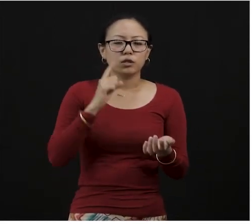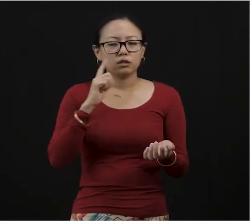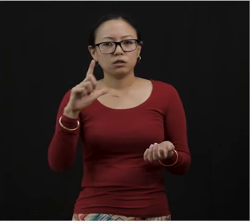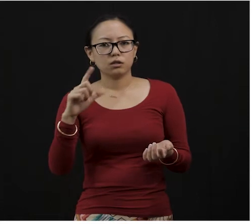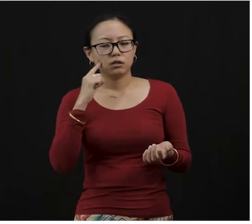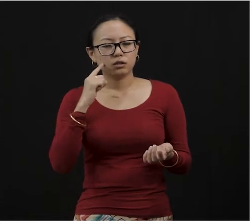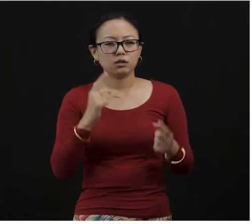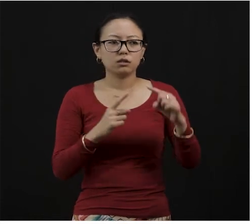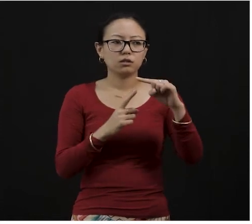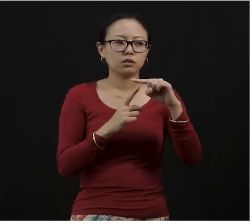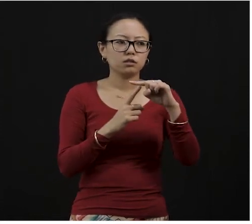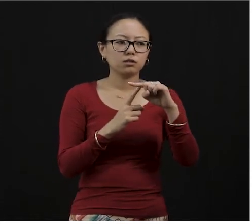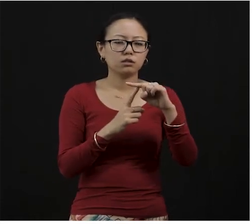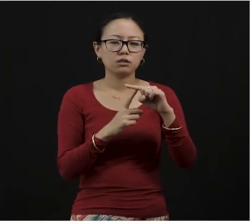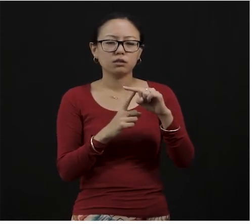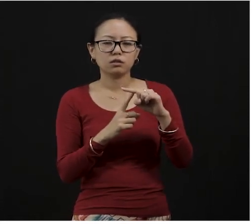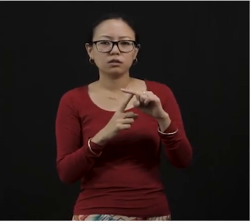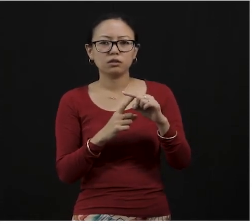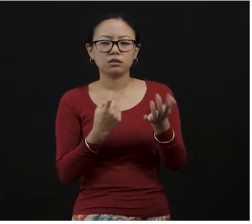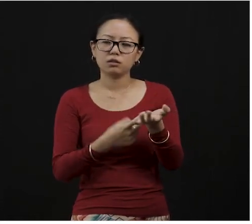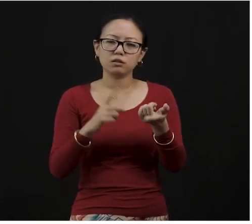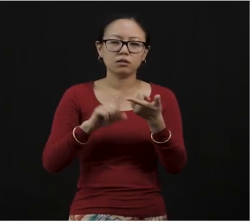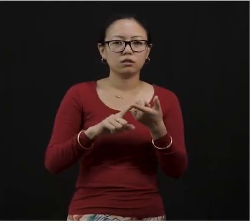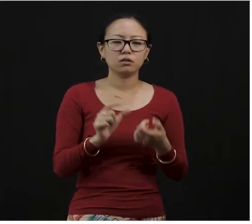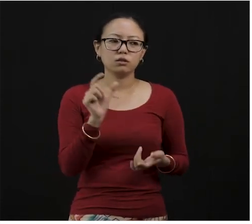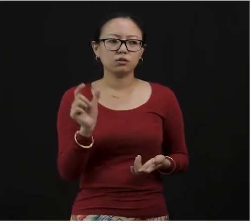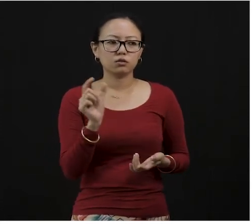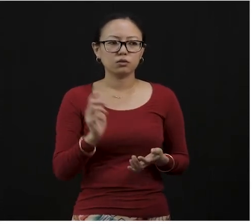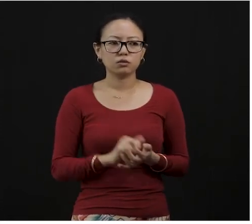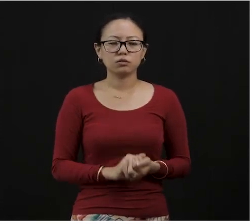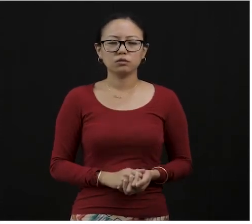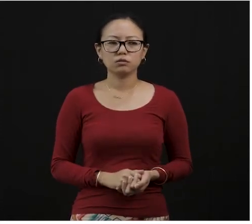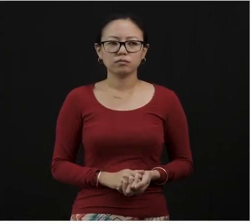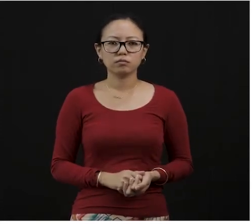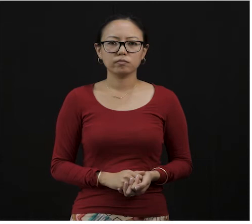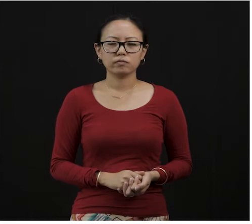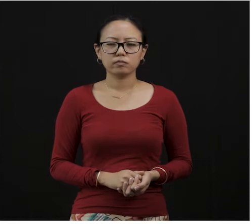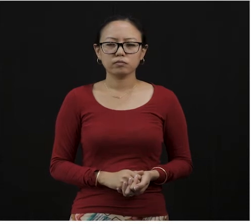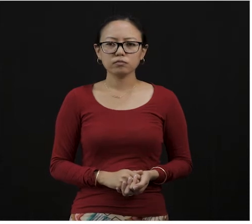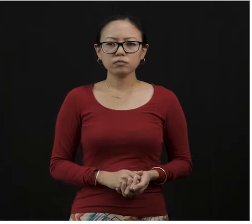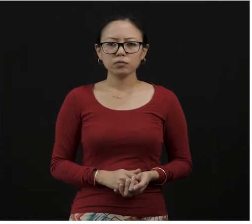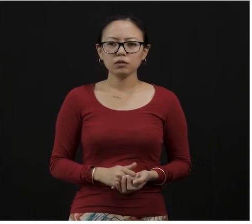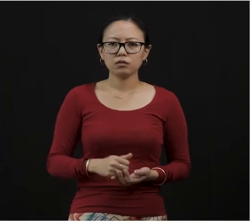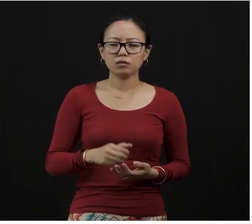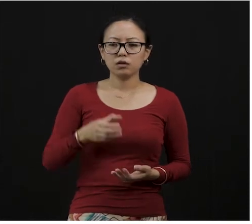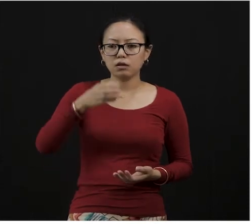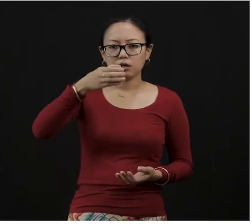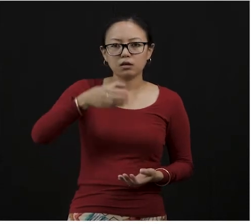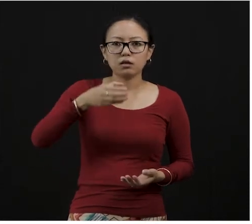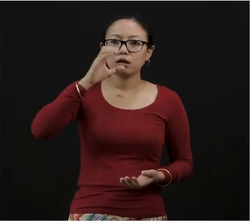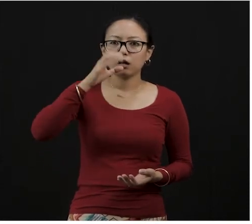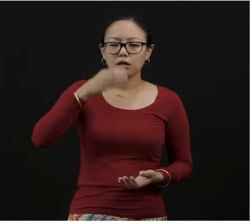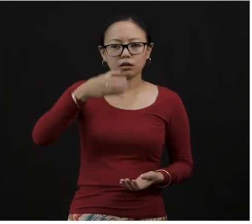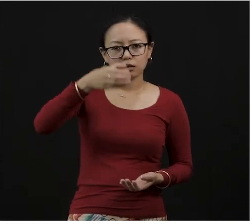balance. So we measure, in order to know the volume or the quantity of the liquid, we